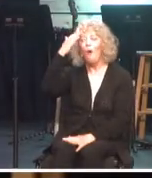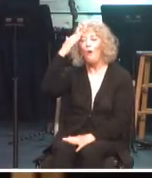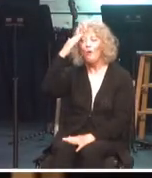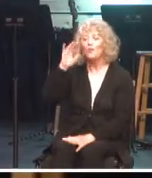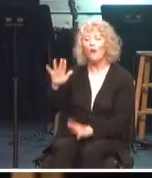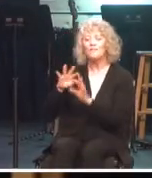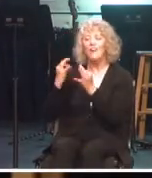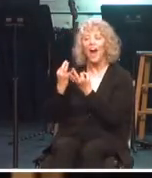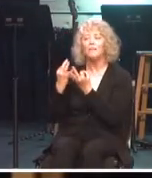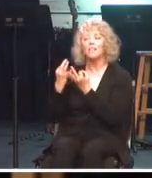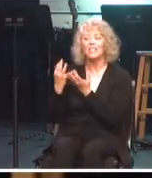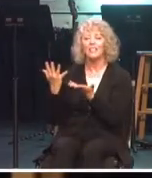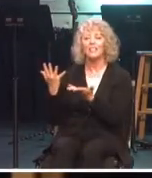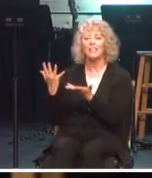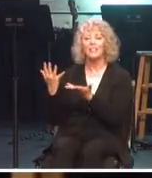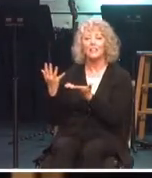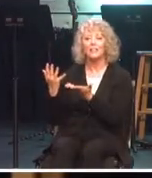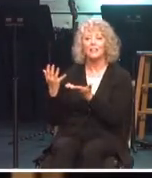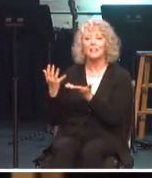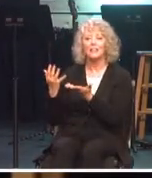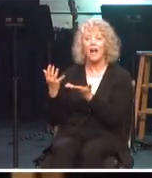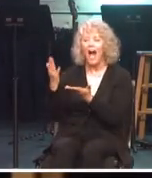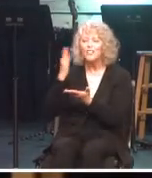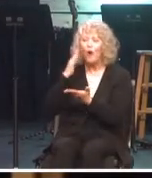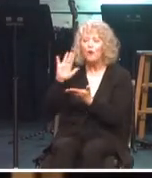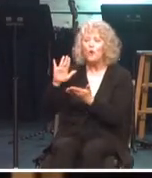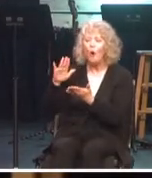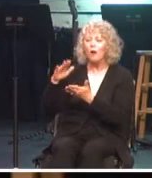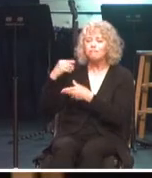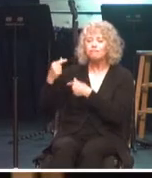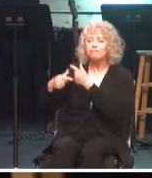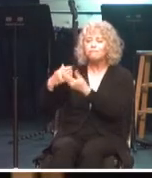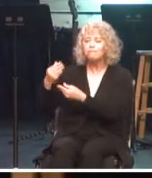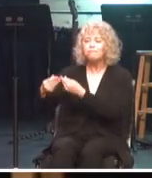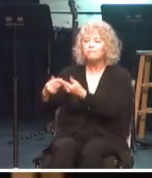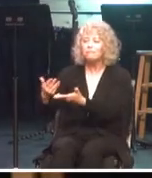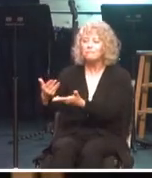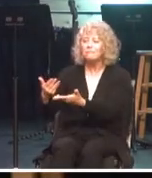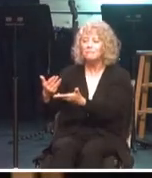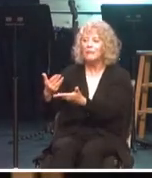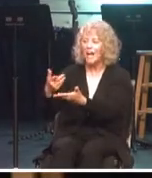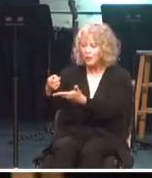know his family. We know his heritage.